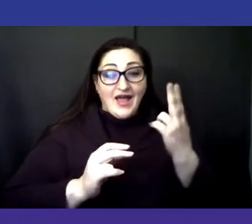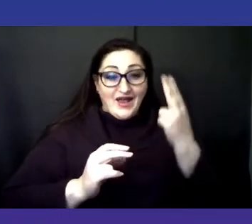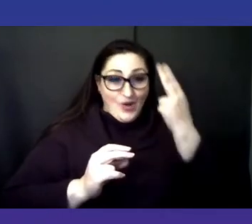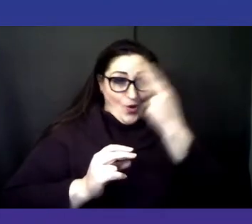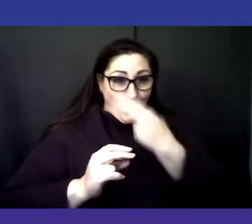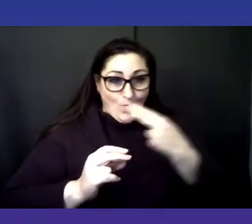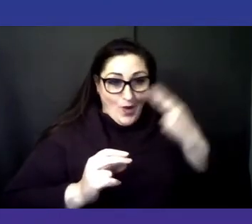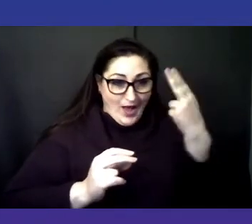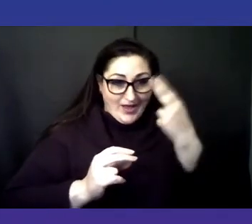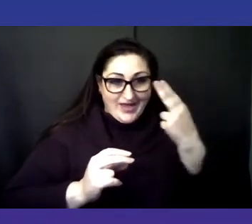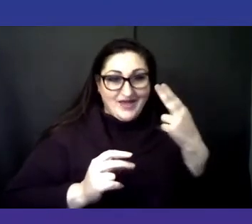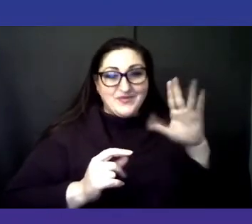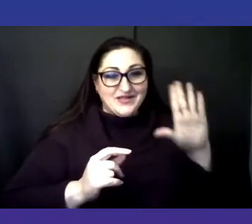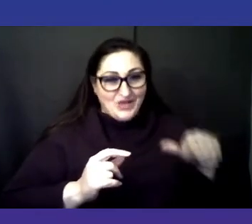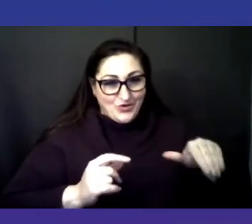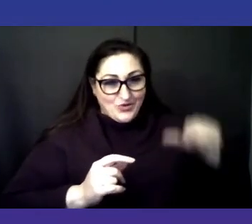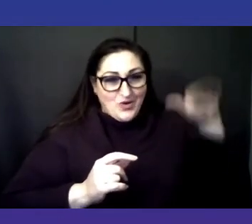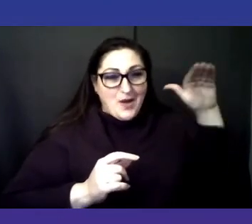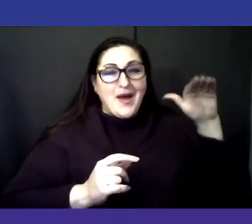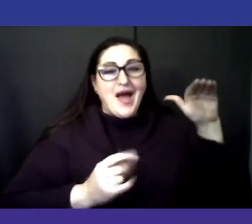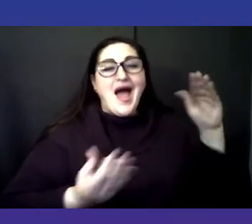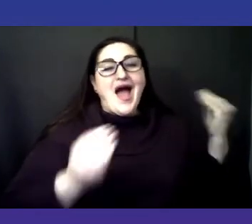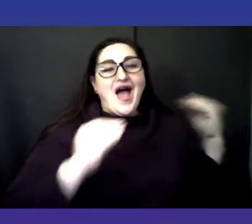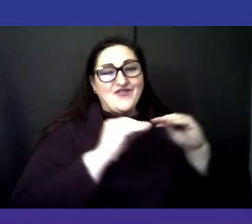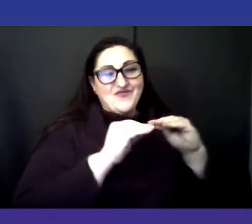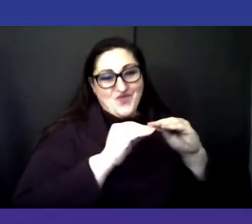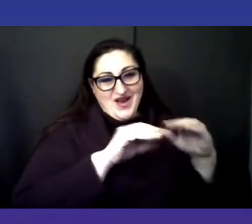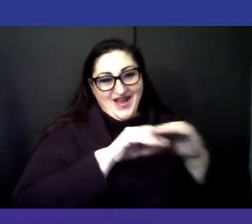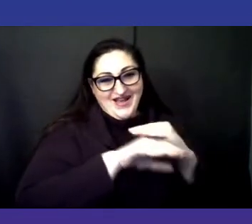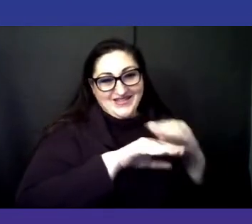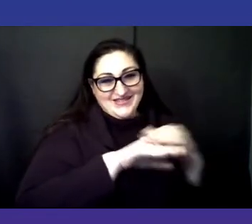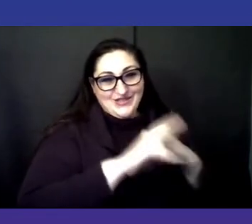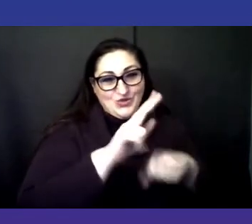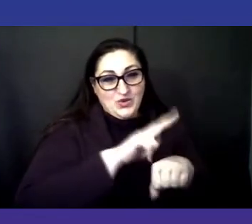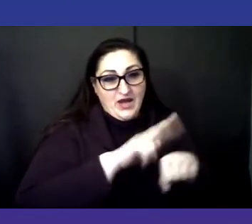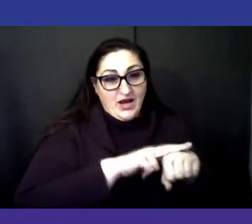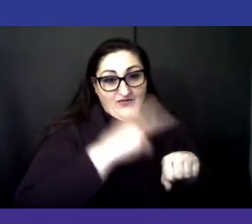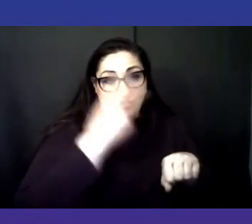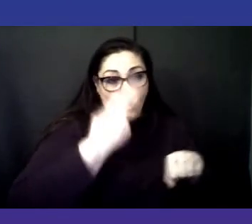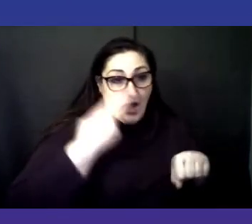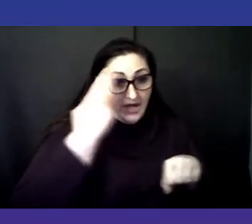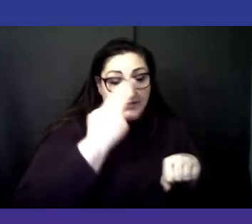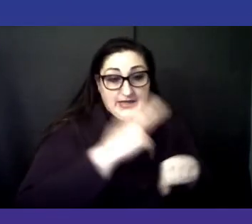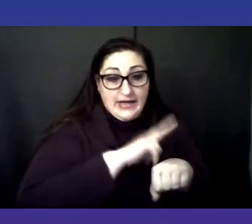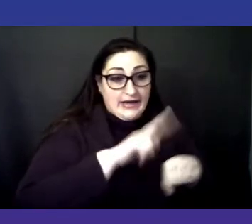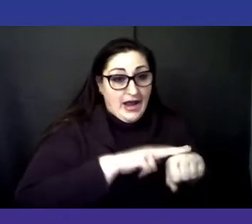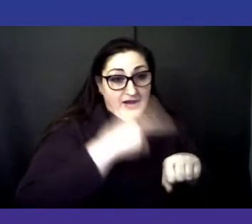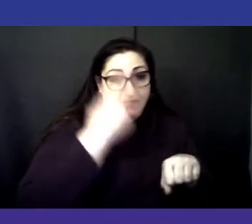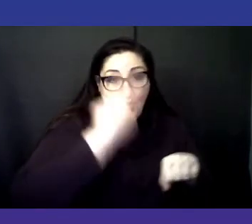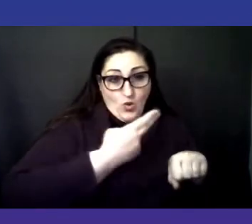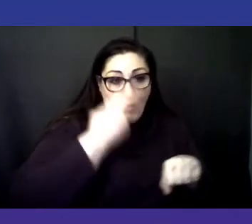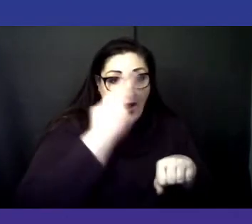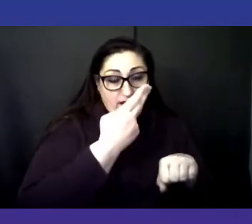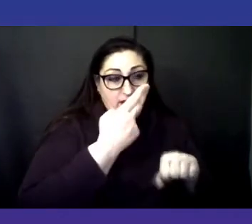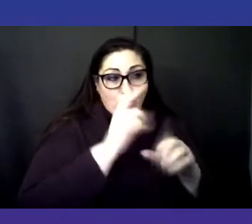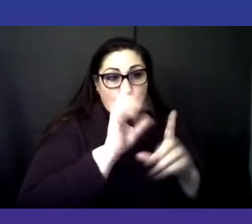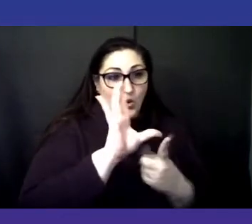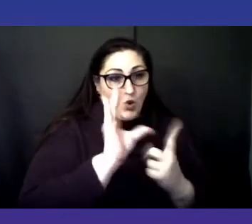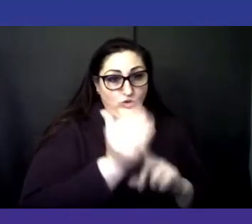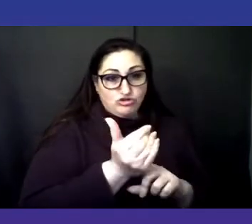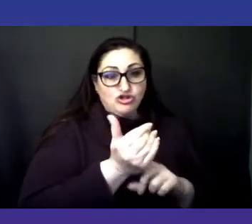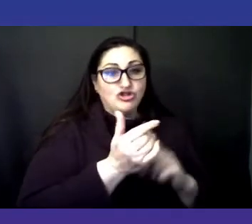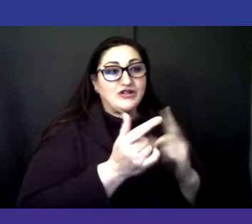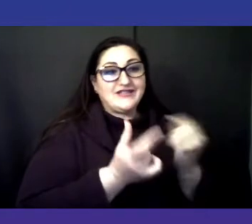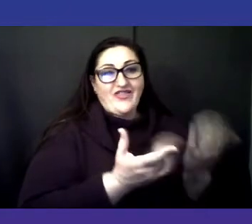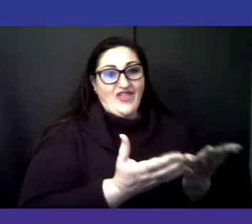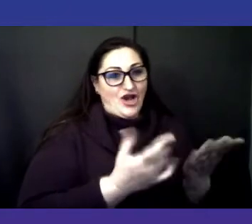there, I have better access to Native Hawaiians. And also because Native Hawaiian culture, language, voices are, there's being a renaissance,